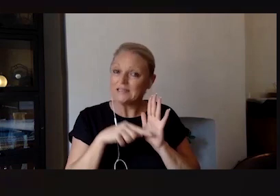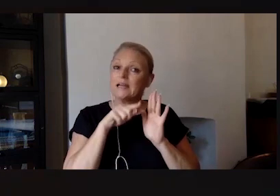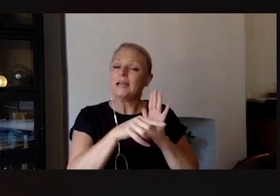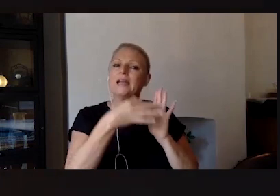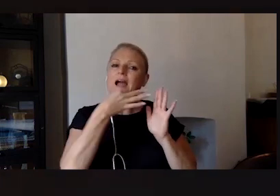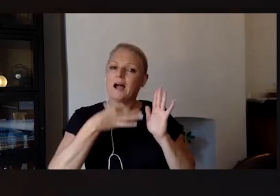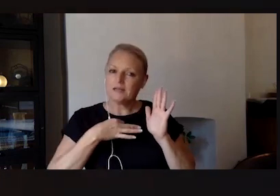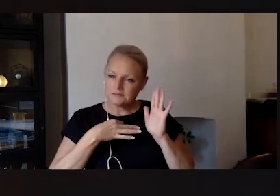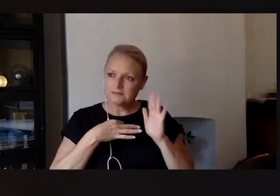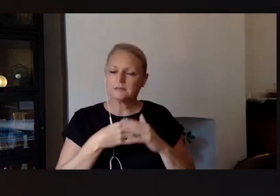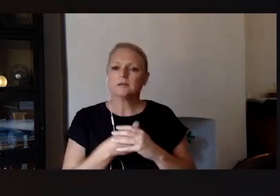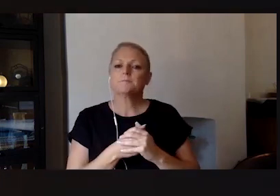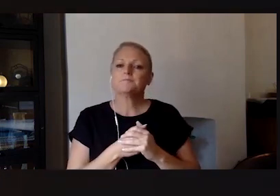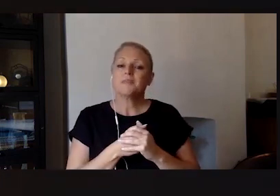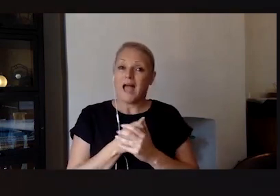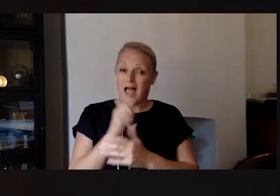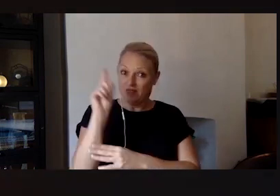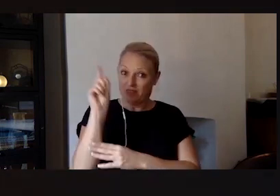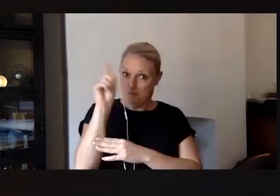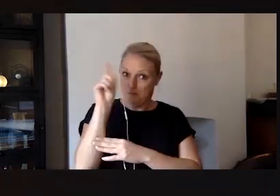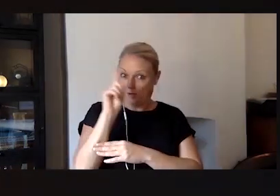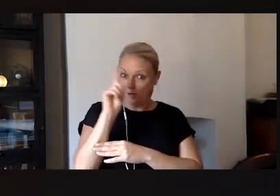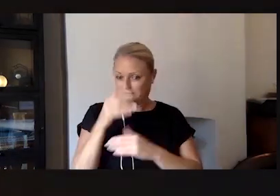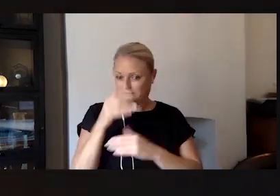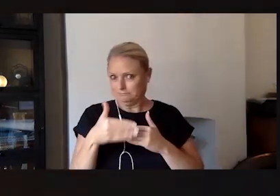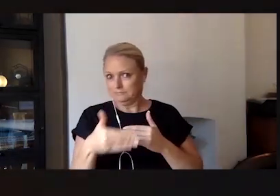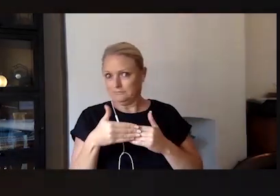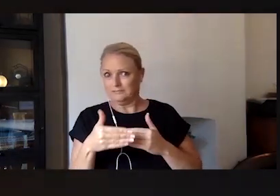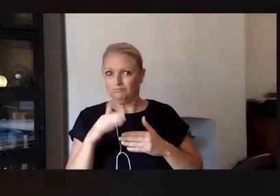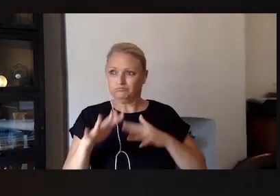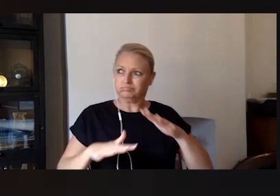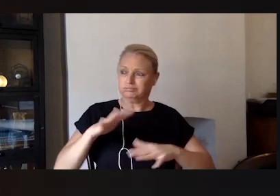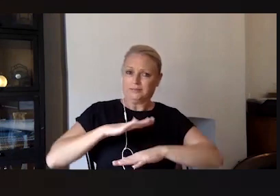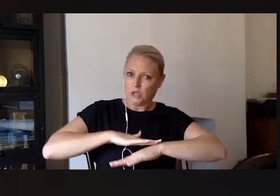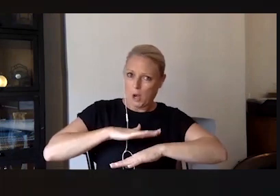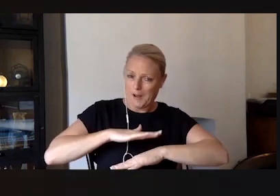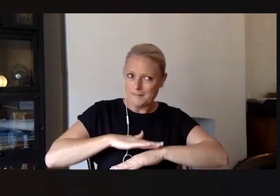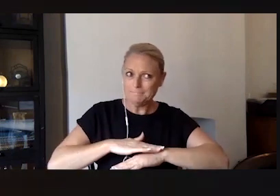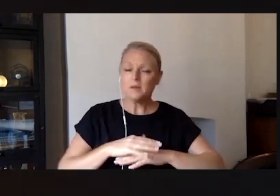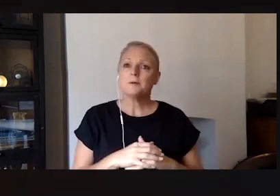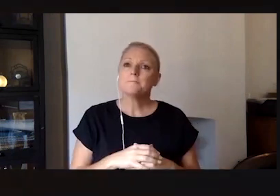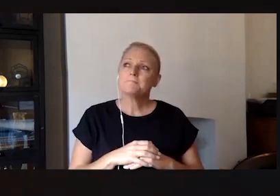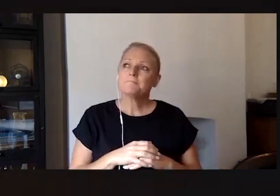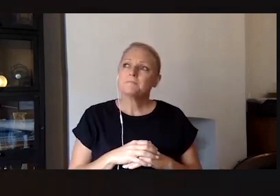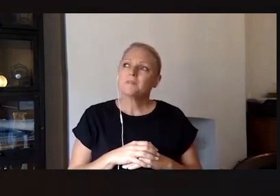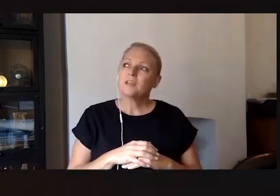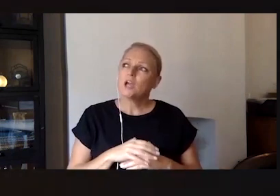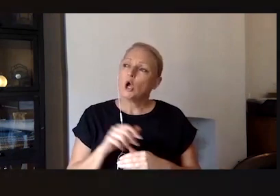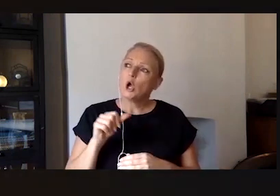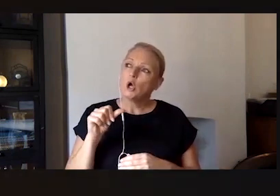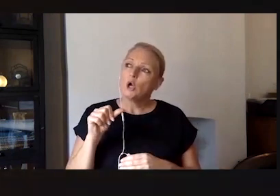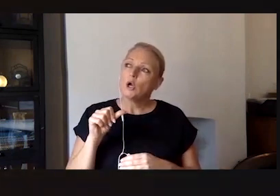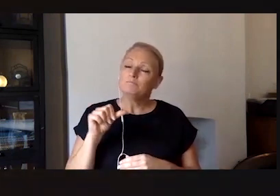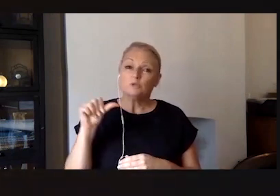this moment, whether we should focus our energies on our independent efforts, particularly while